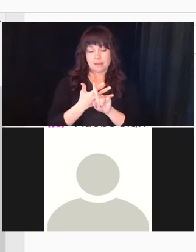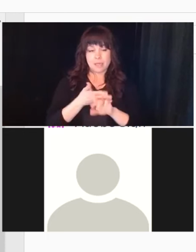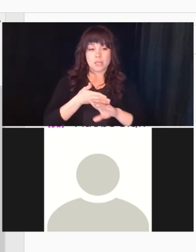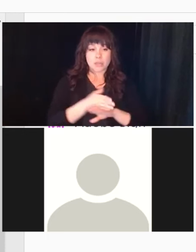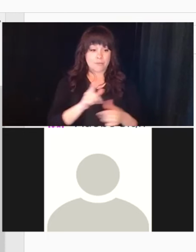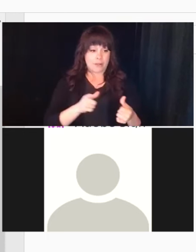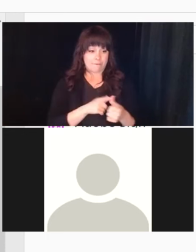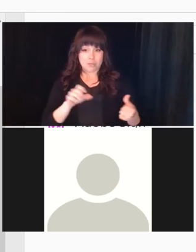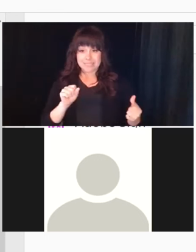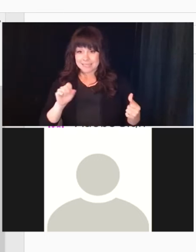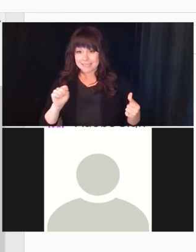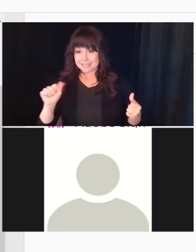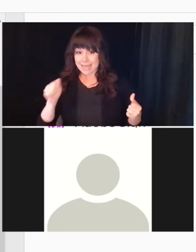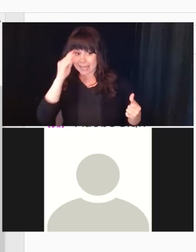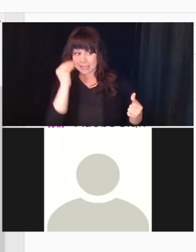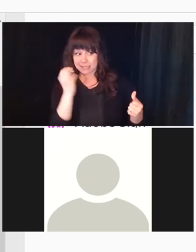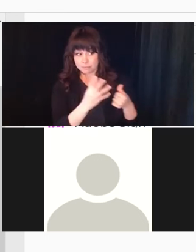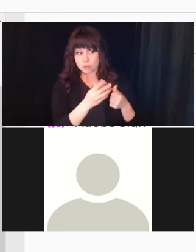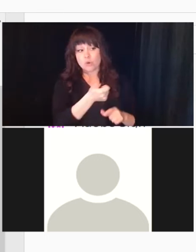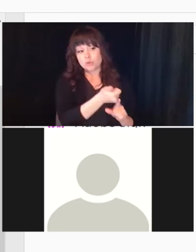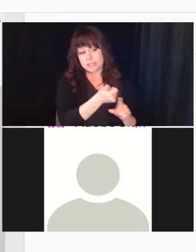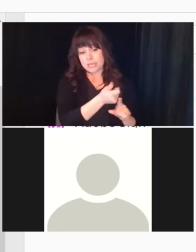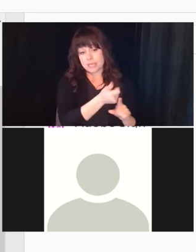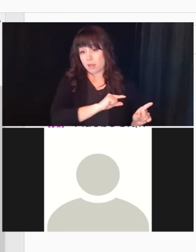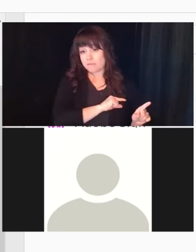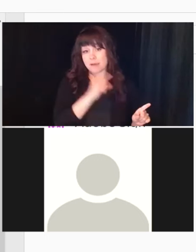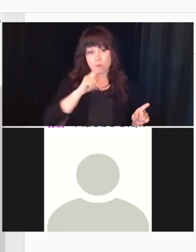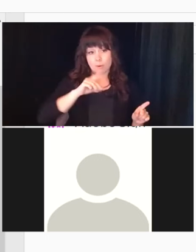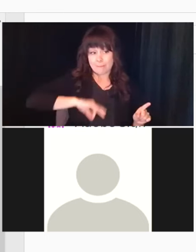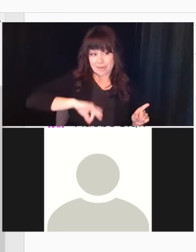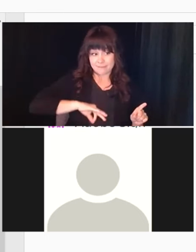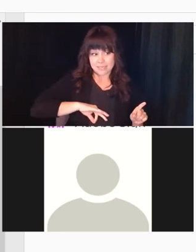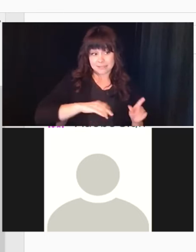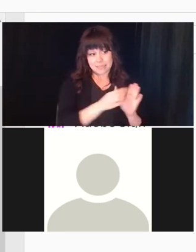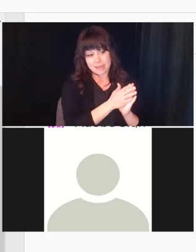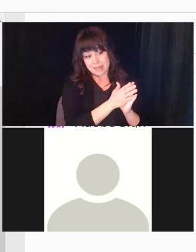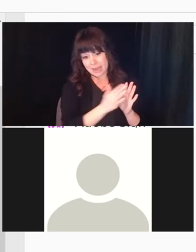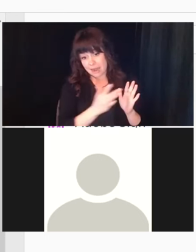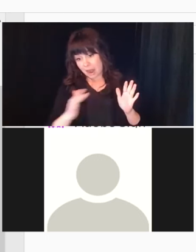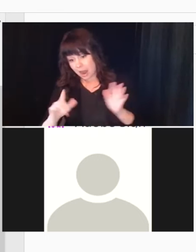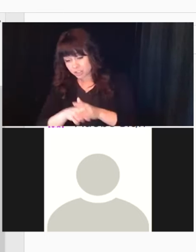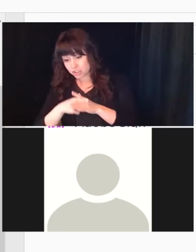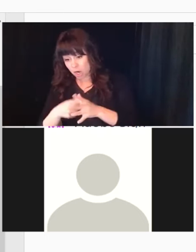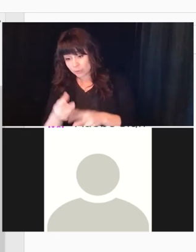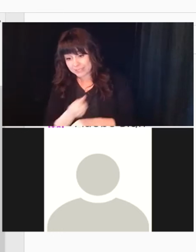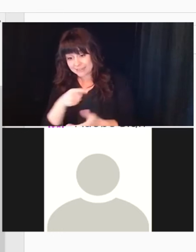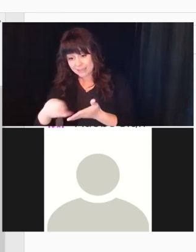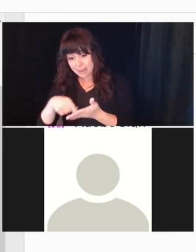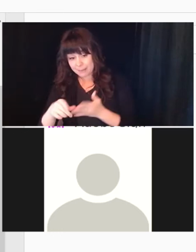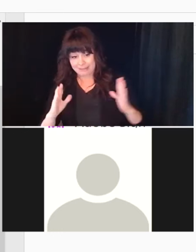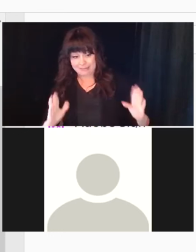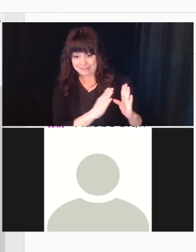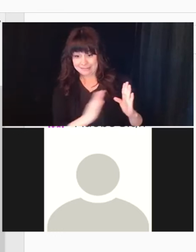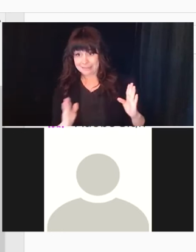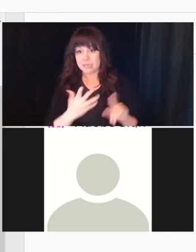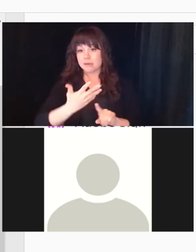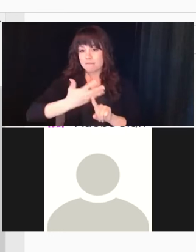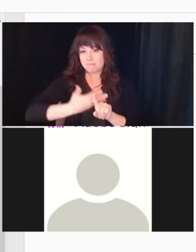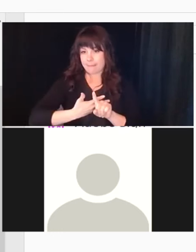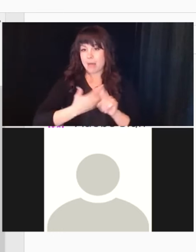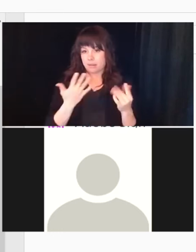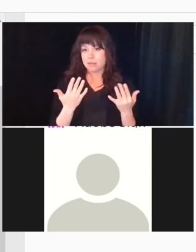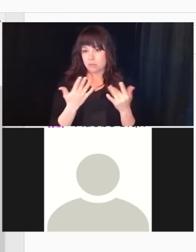Security that they're eligible for benefits and the time that their benefits actually start. All right, so it's 5 months from the